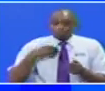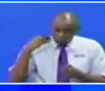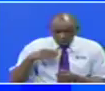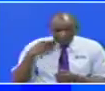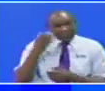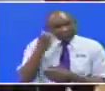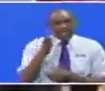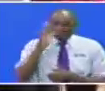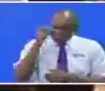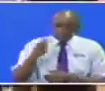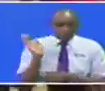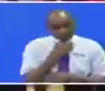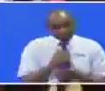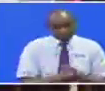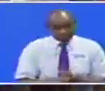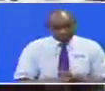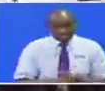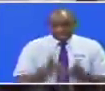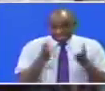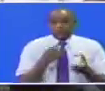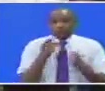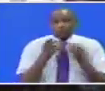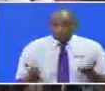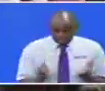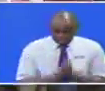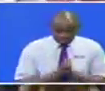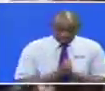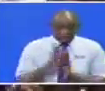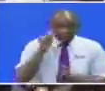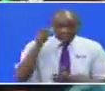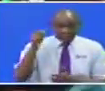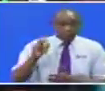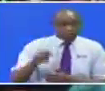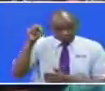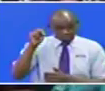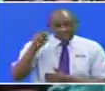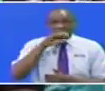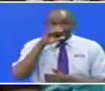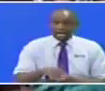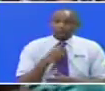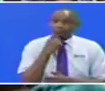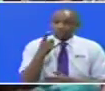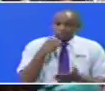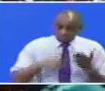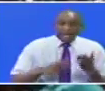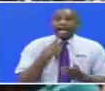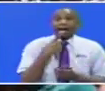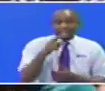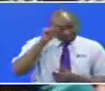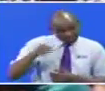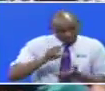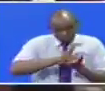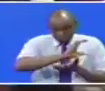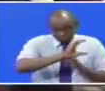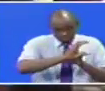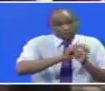bandits in Baringo County. Now speaking in Bartabwa, Baringo North, Gideon Moi said that 100 million shillings set aside